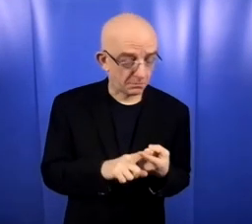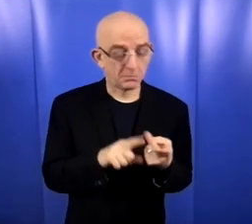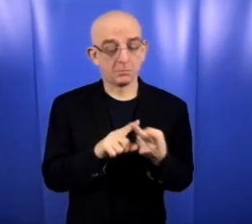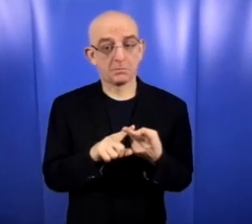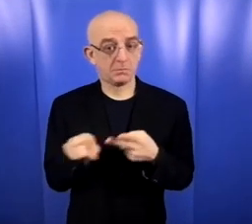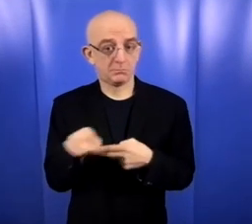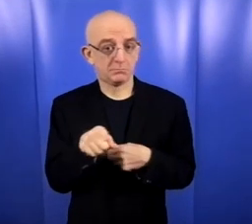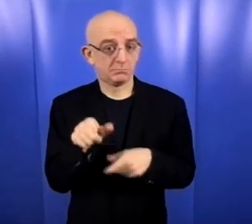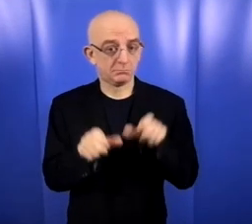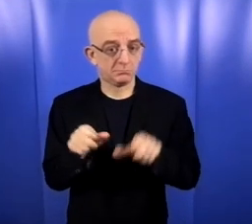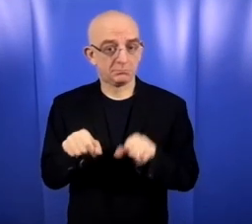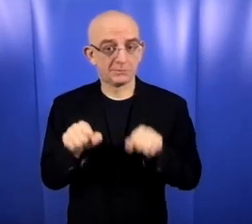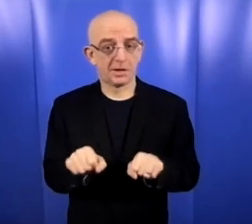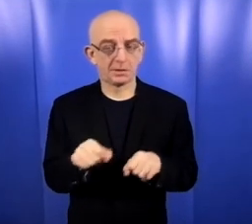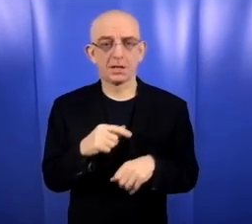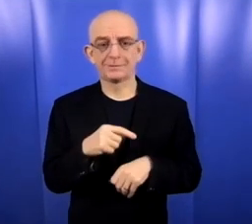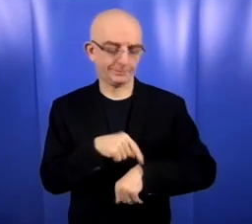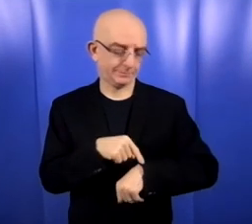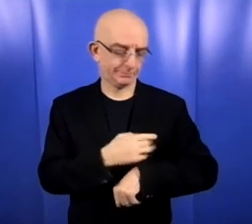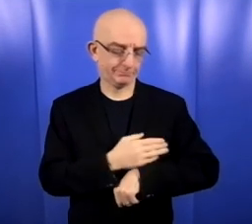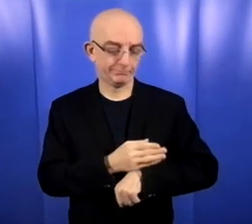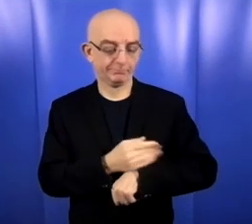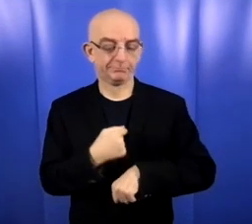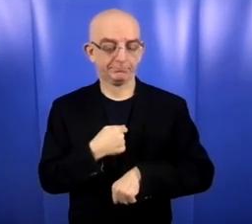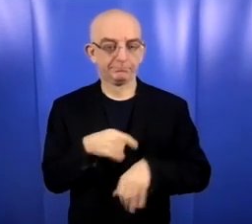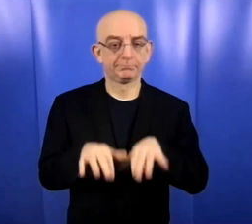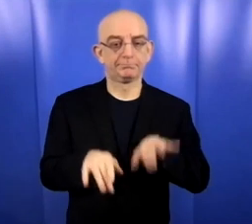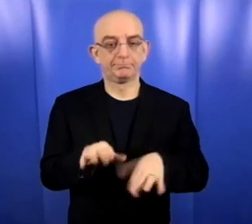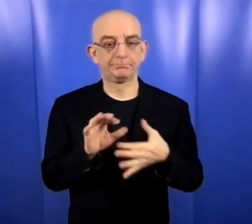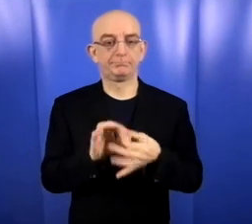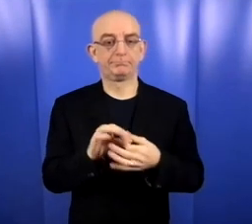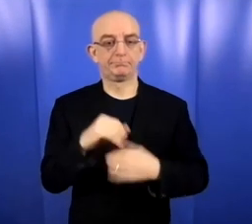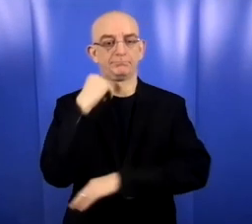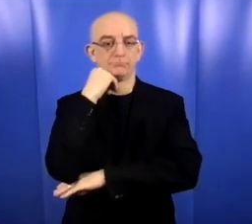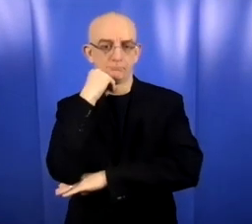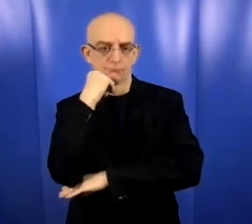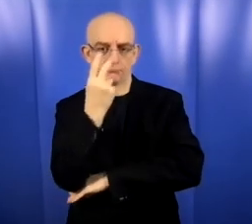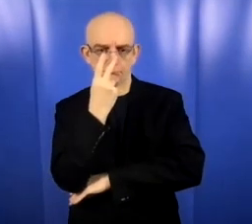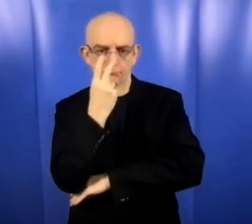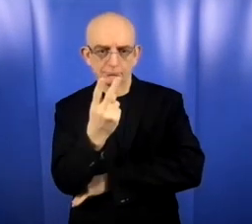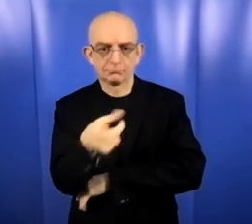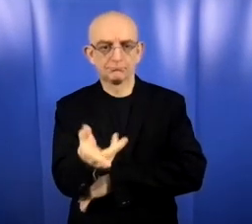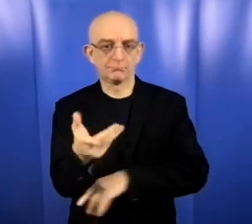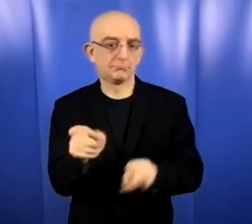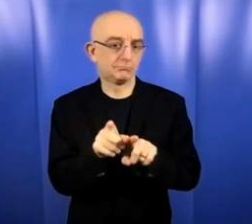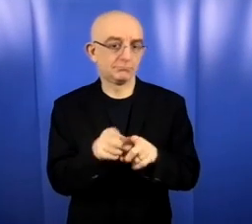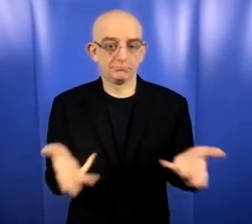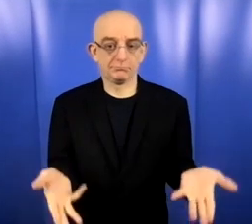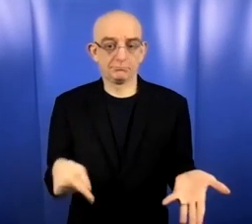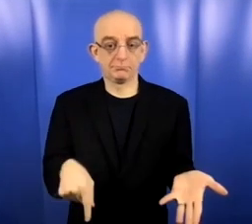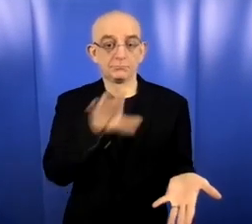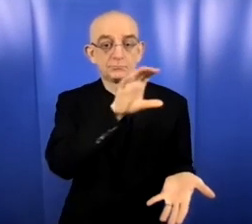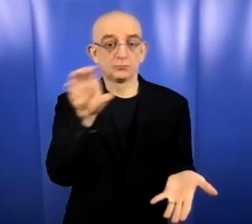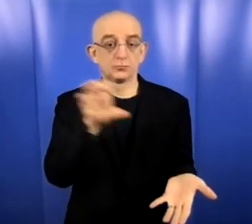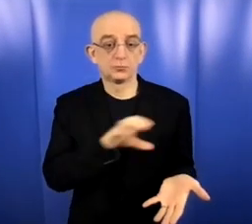been holding these Zoom webinars, and people have been able to watch in places where they're